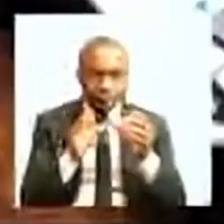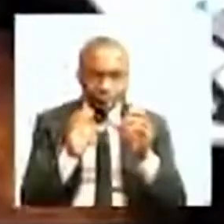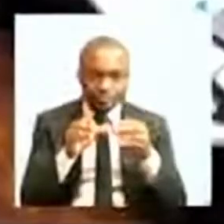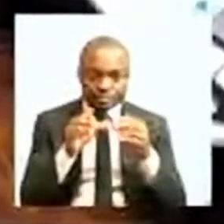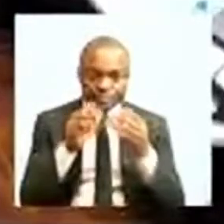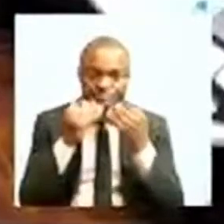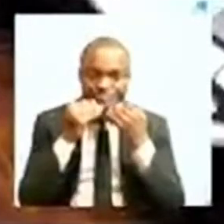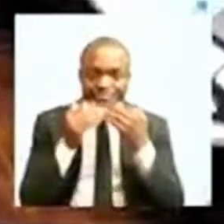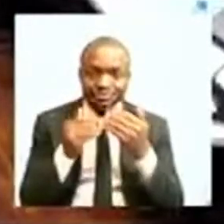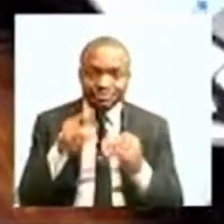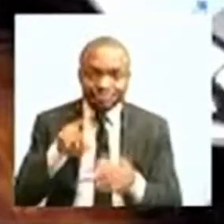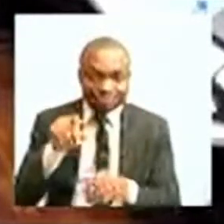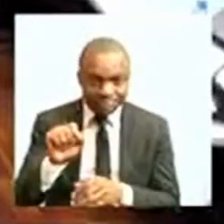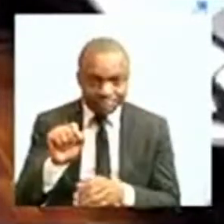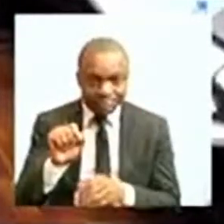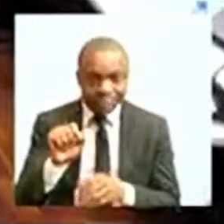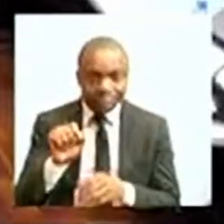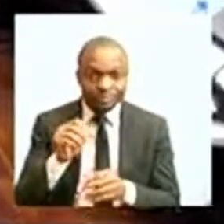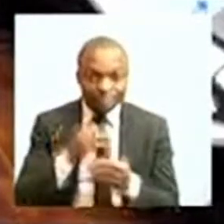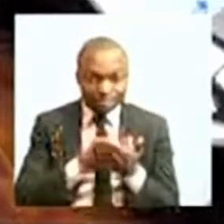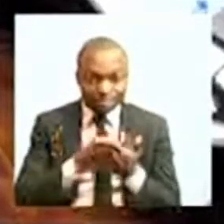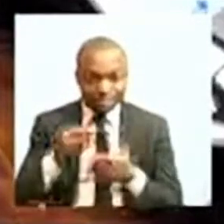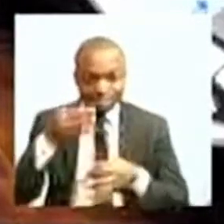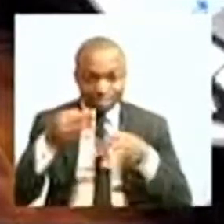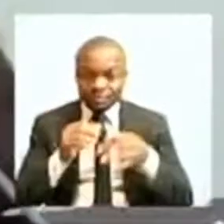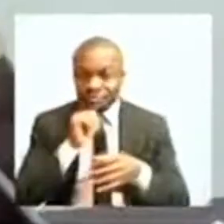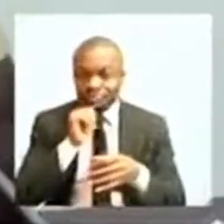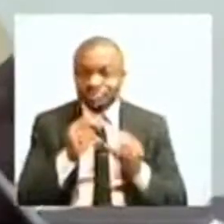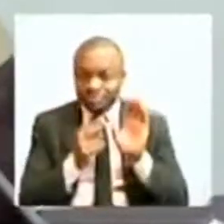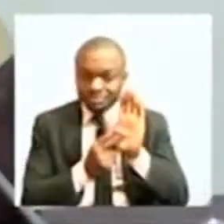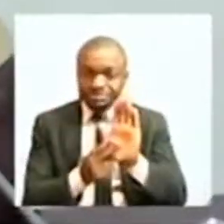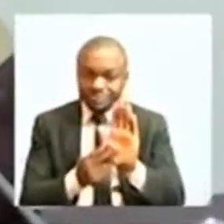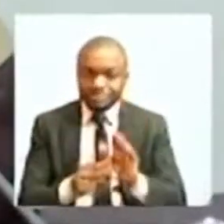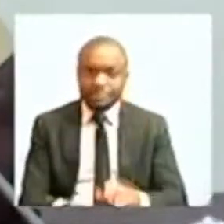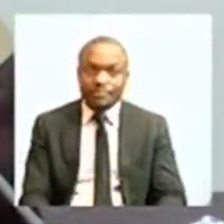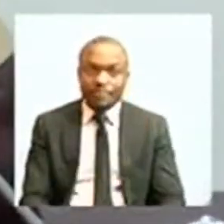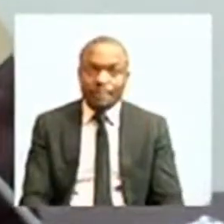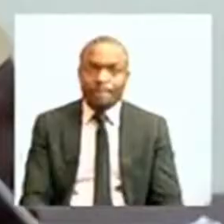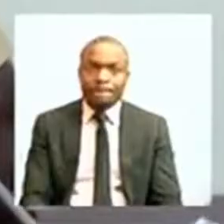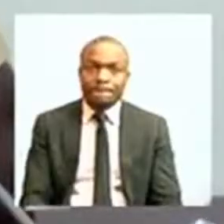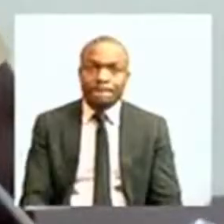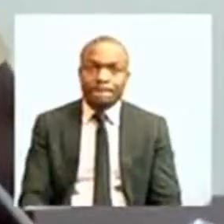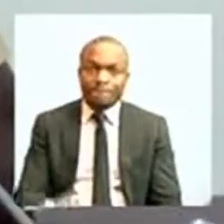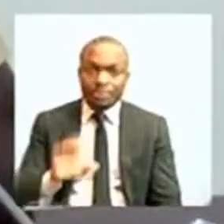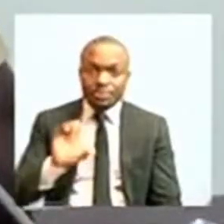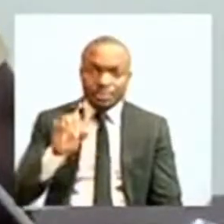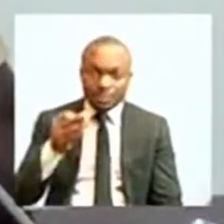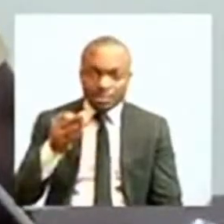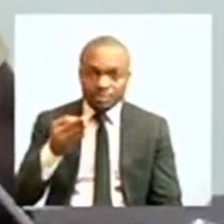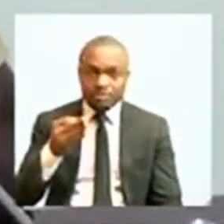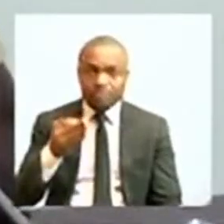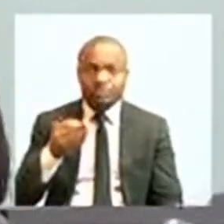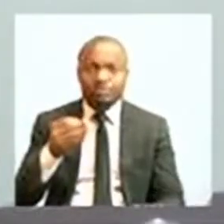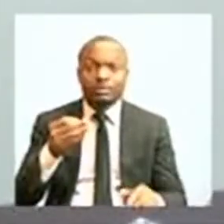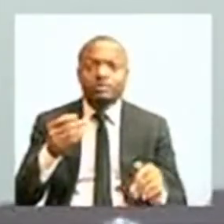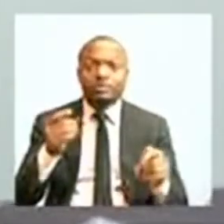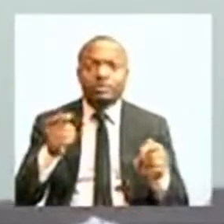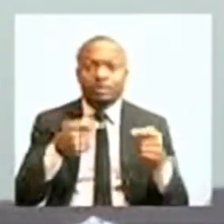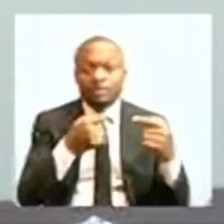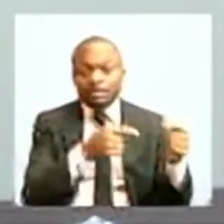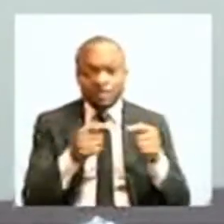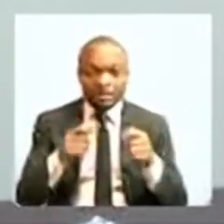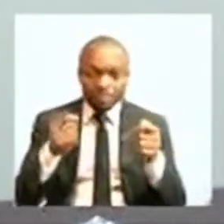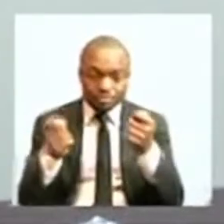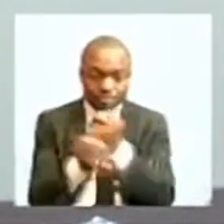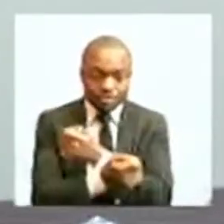you. PS, I will be failing if I don't indicate that CDF is a game changer. That's a